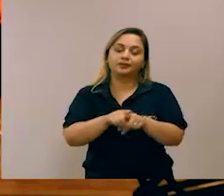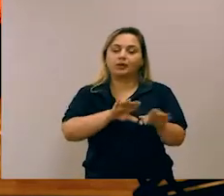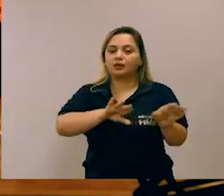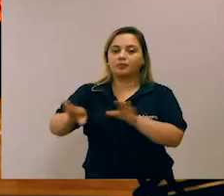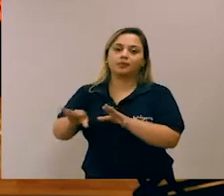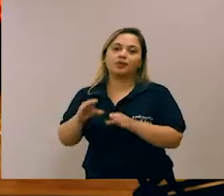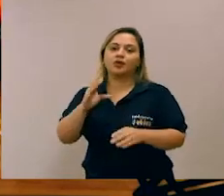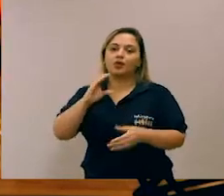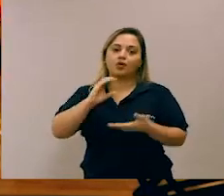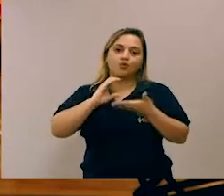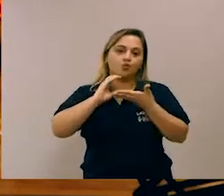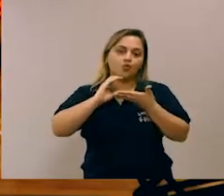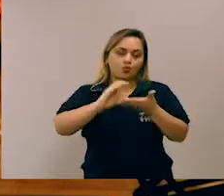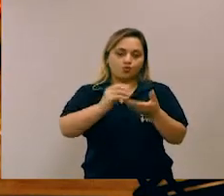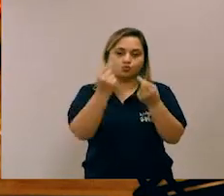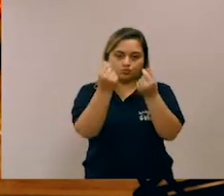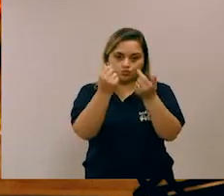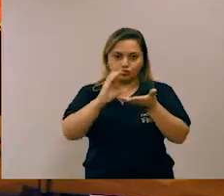costs, the costs.